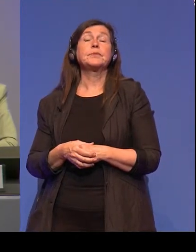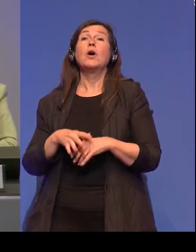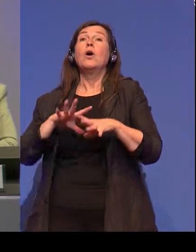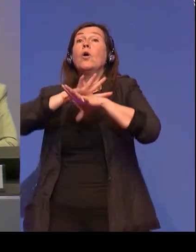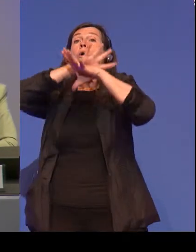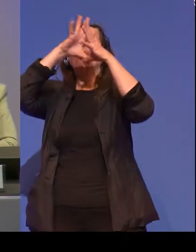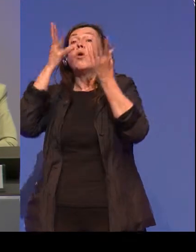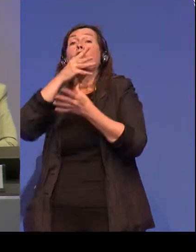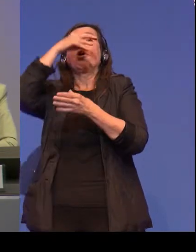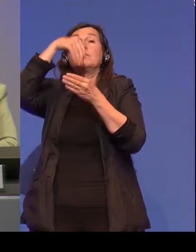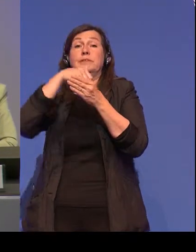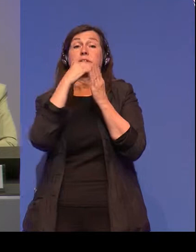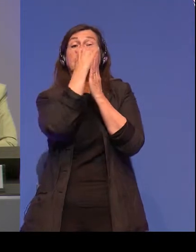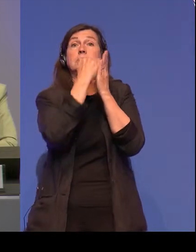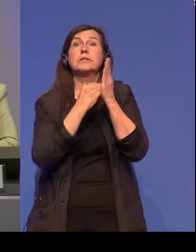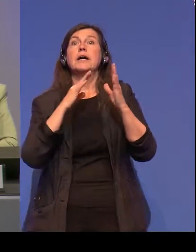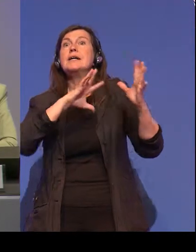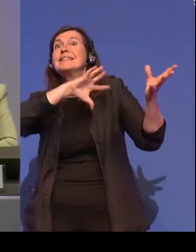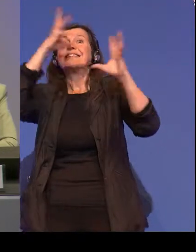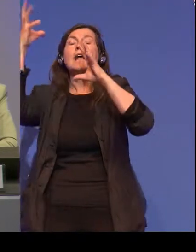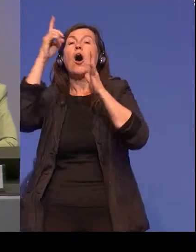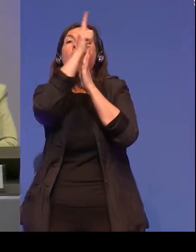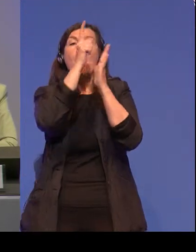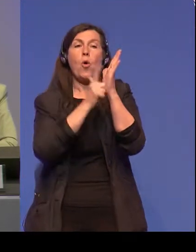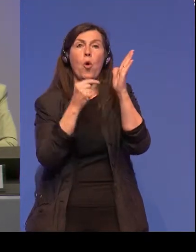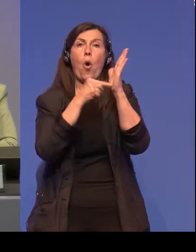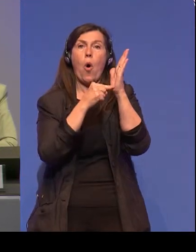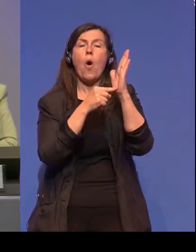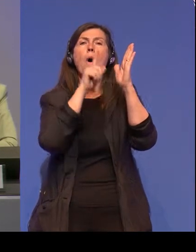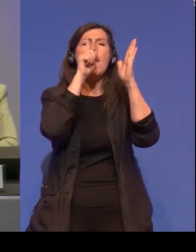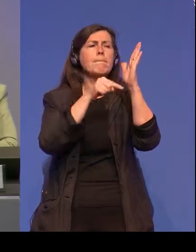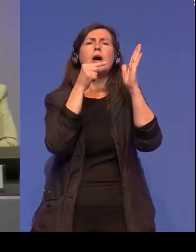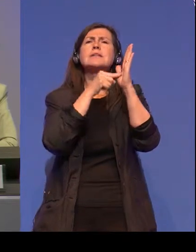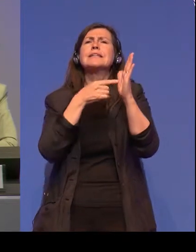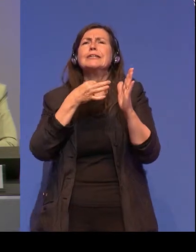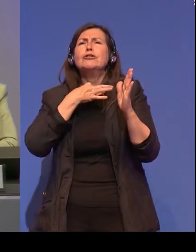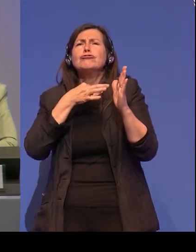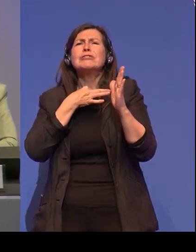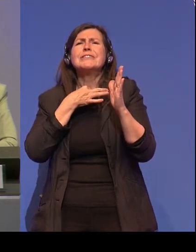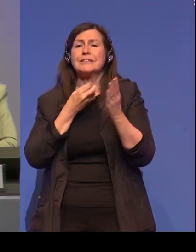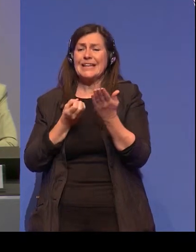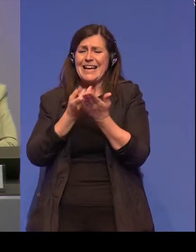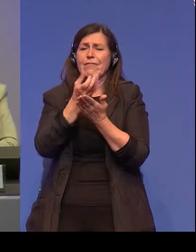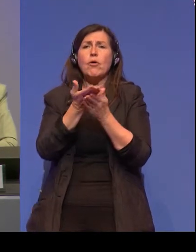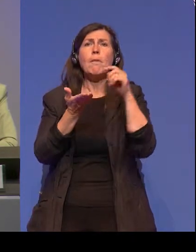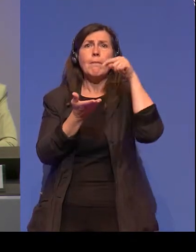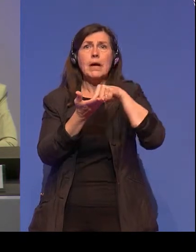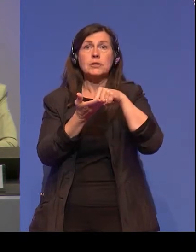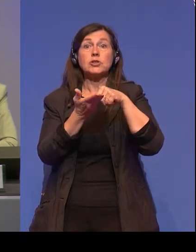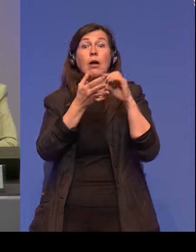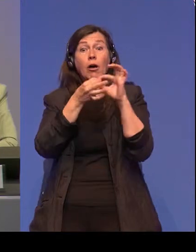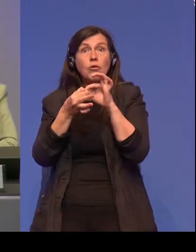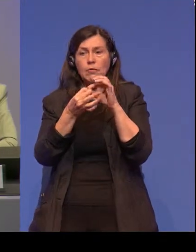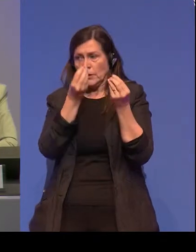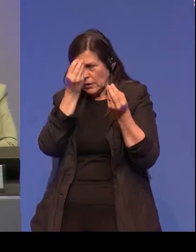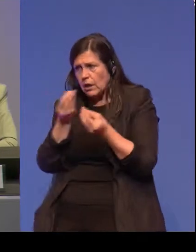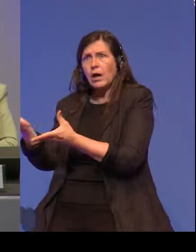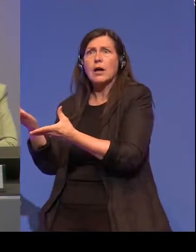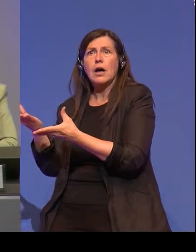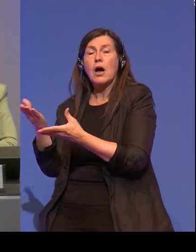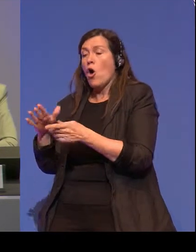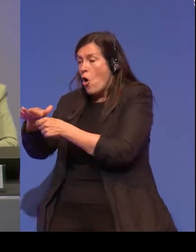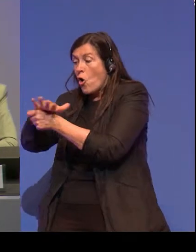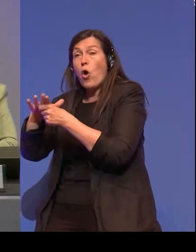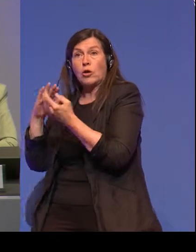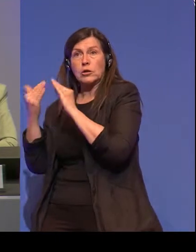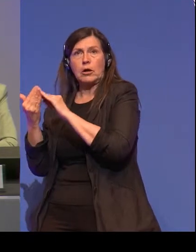disaster loss data should be utilized to produce valuable risk information for decision-making authorities, including local community as